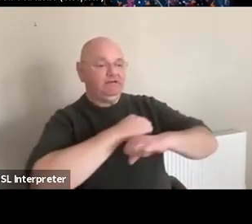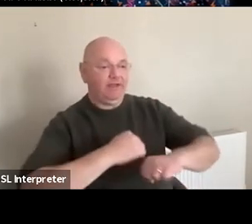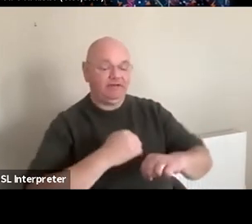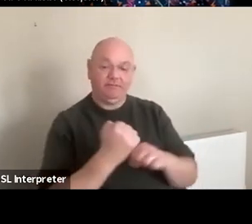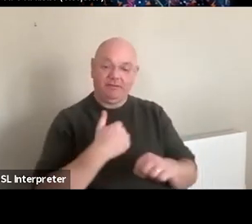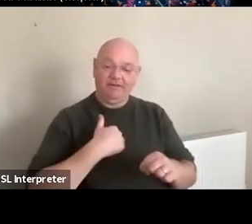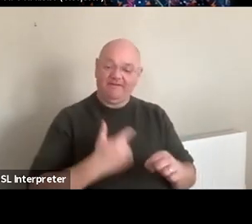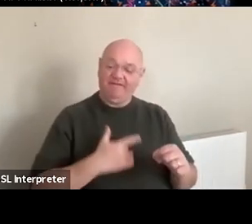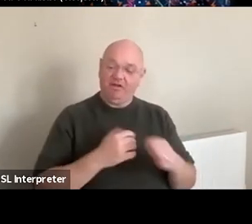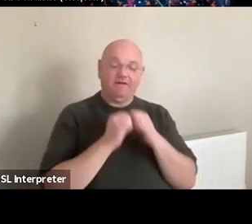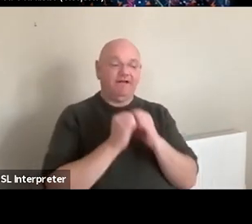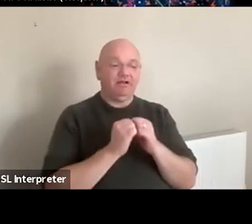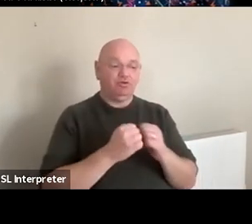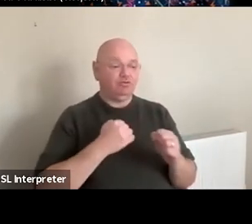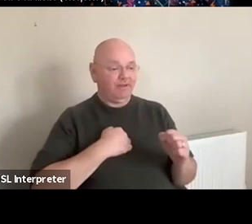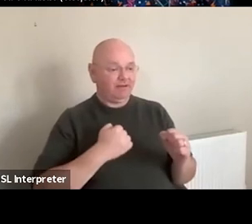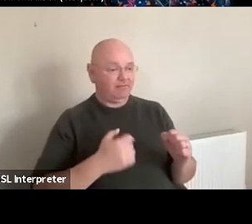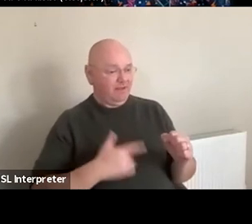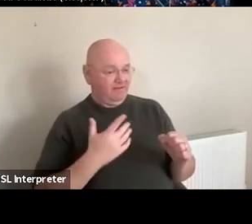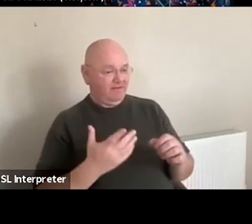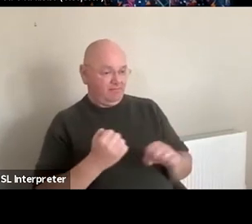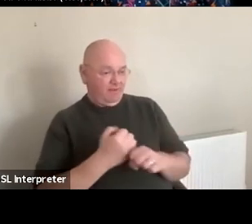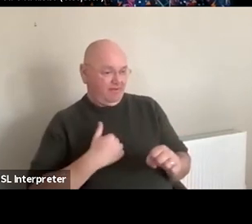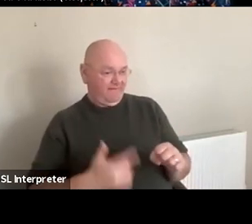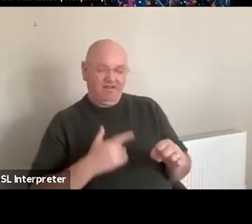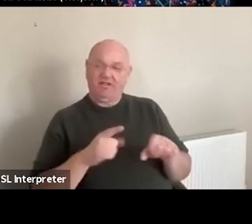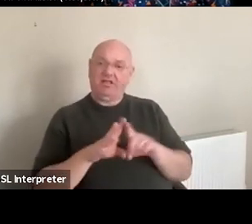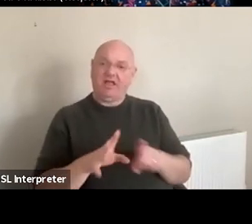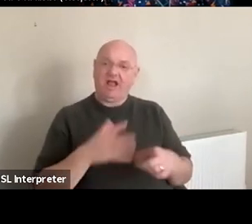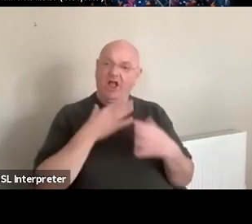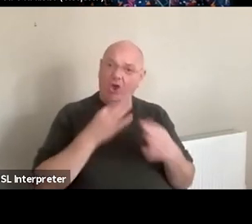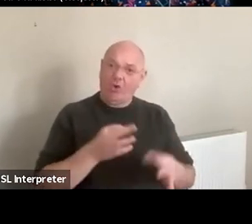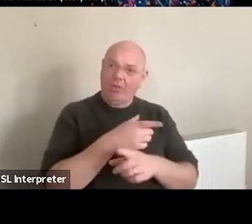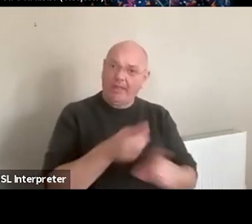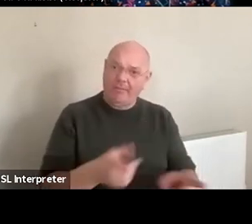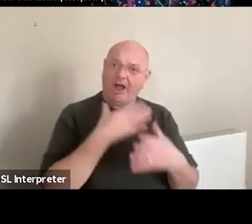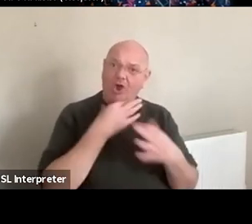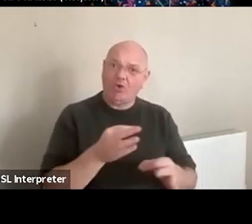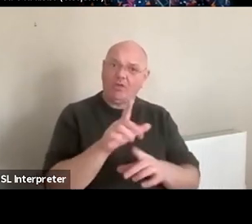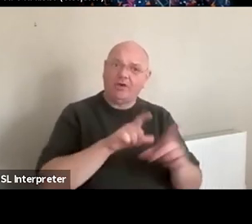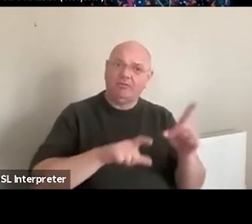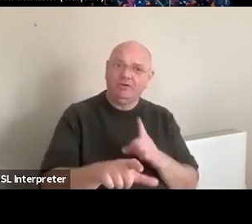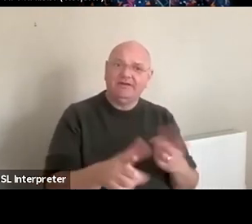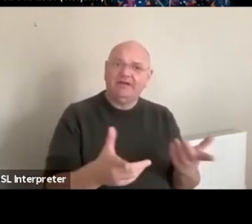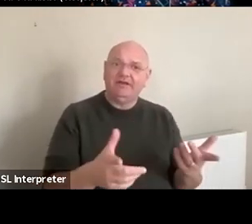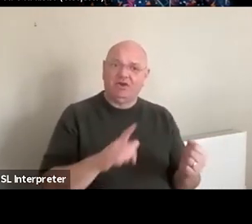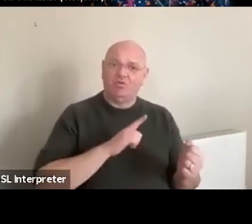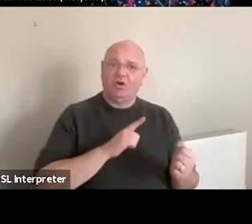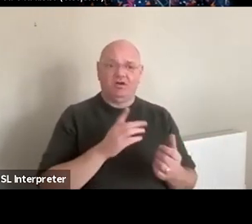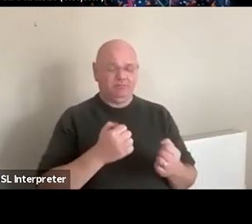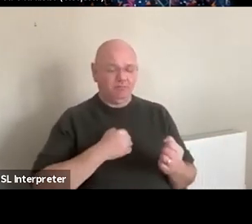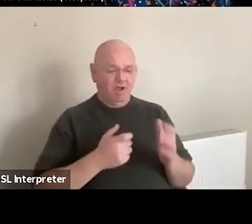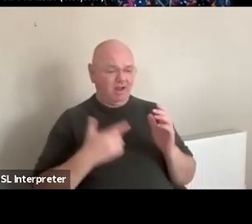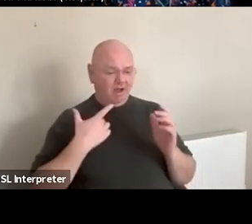like I owed something to them. And I always think about, you know, I owe it to my community to survive. I owe it to my community to ensure that